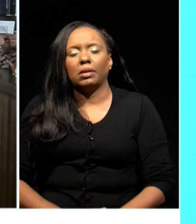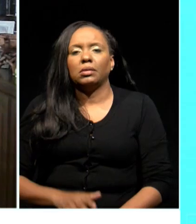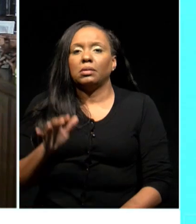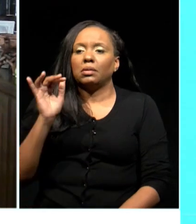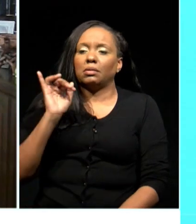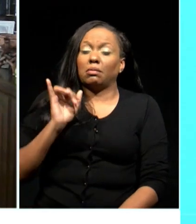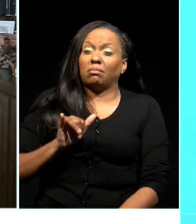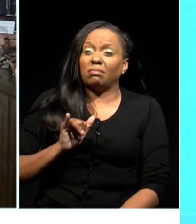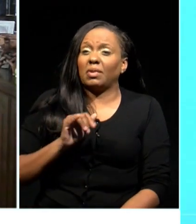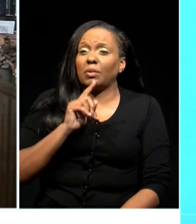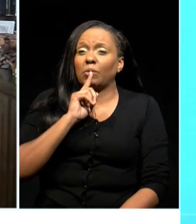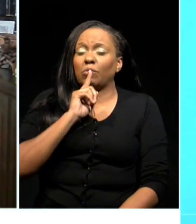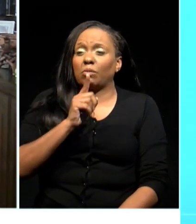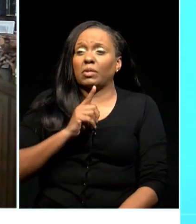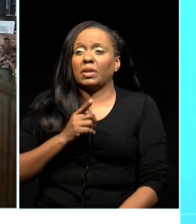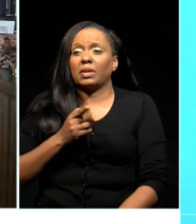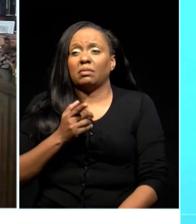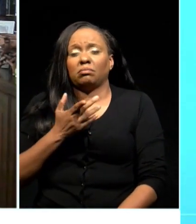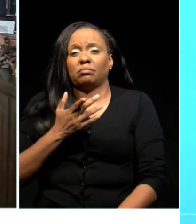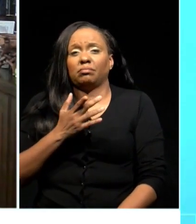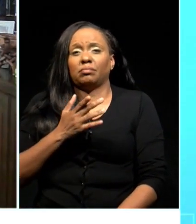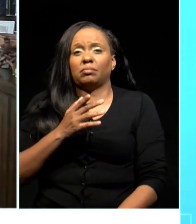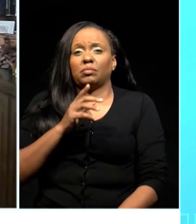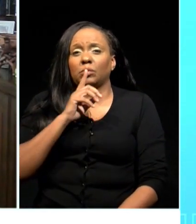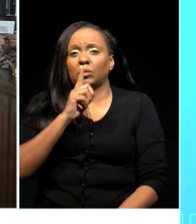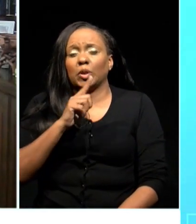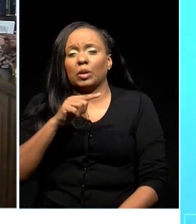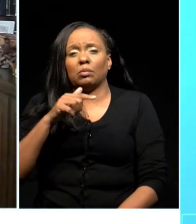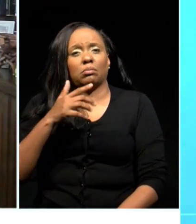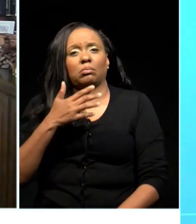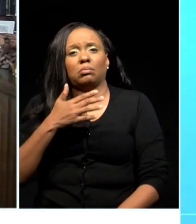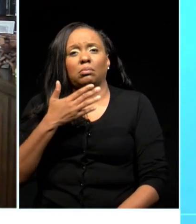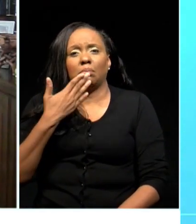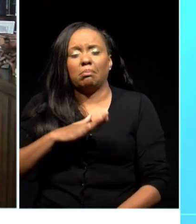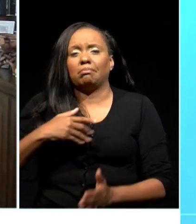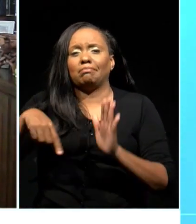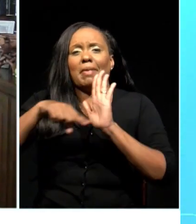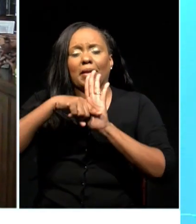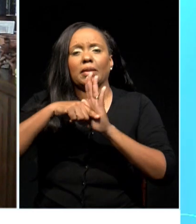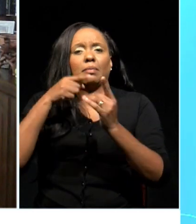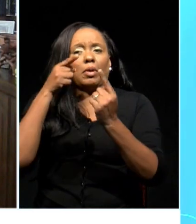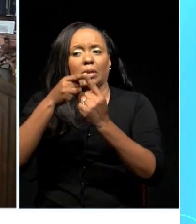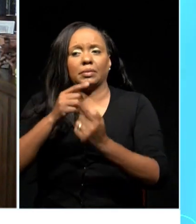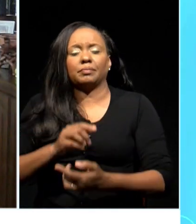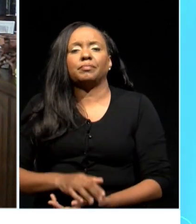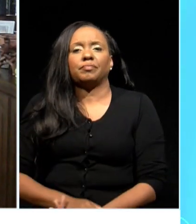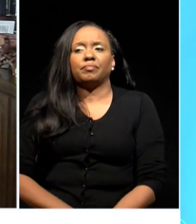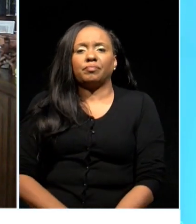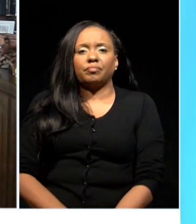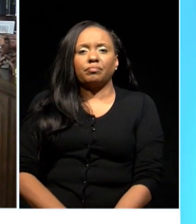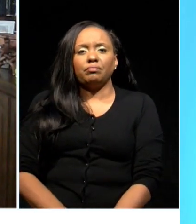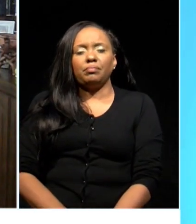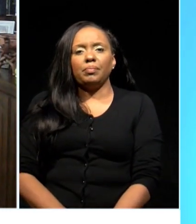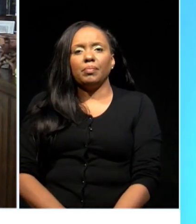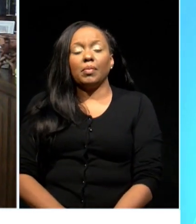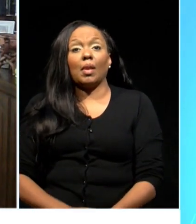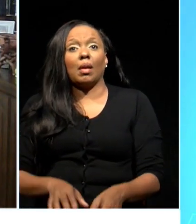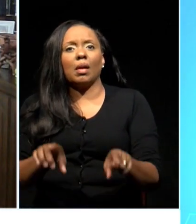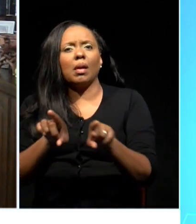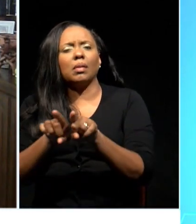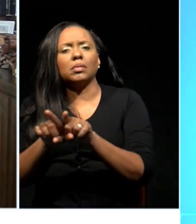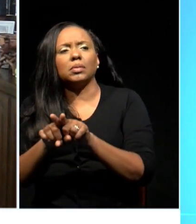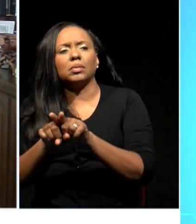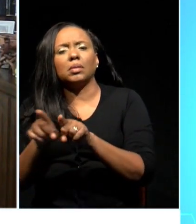for me, yeah, that for me was one of the lowlights. The second, and I think we really need to deal with it. To me,